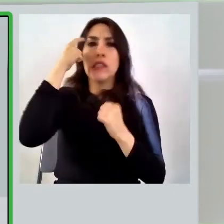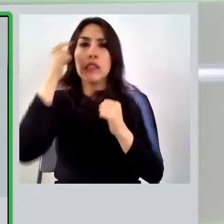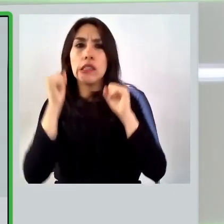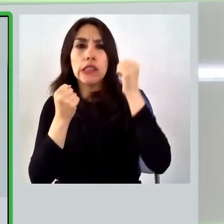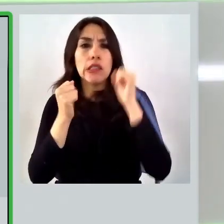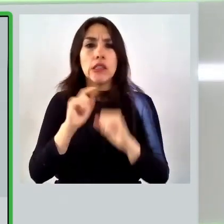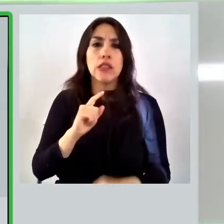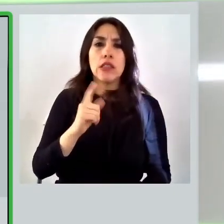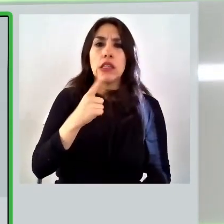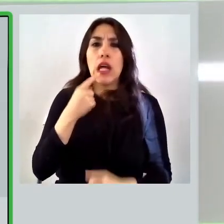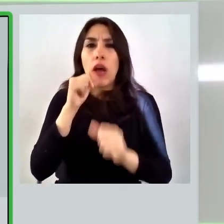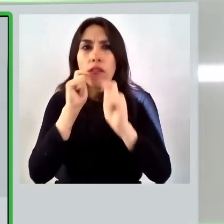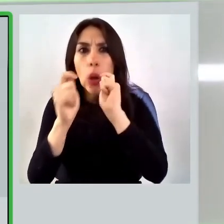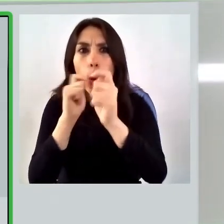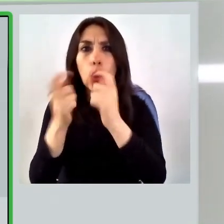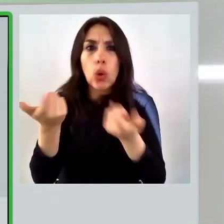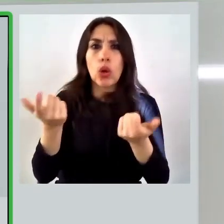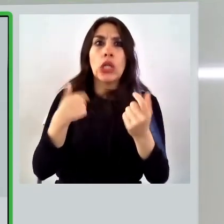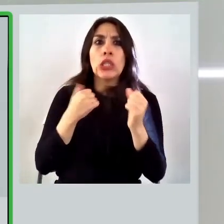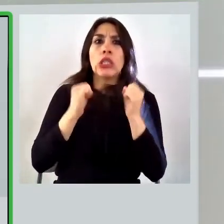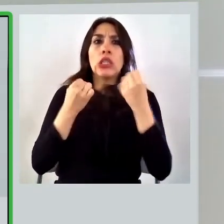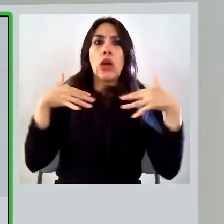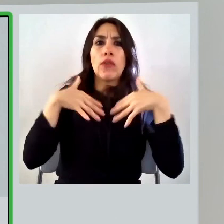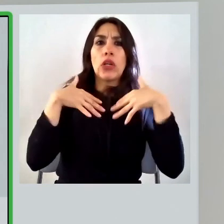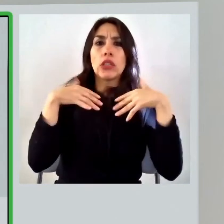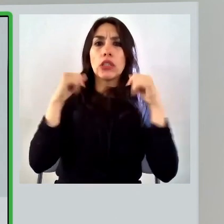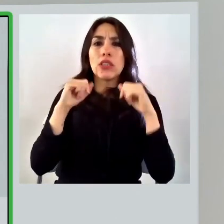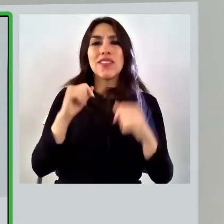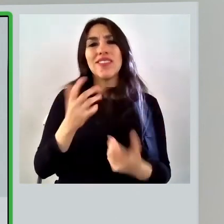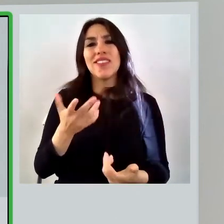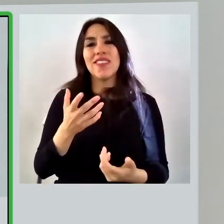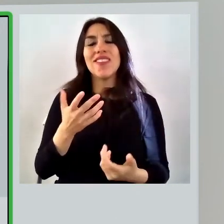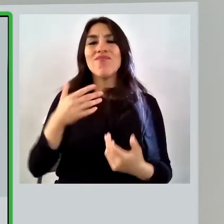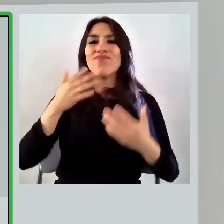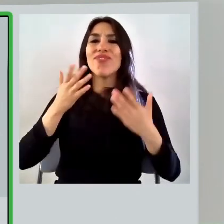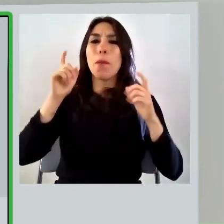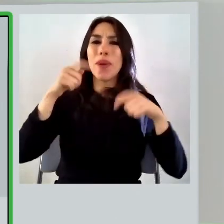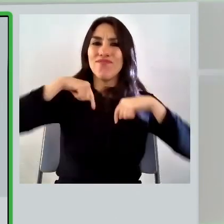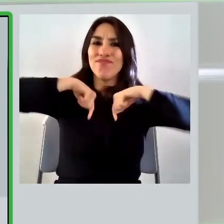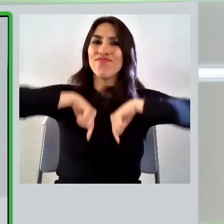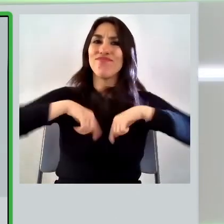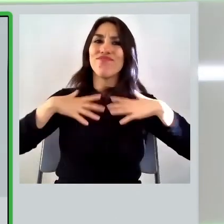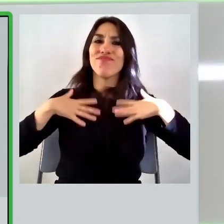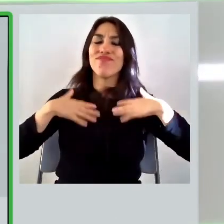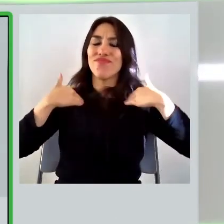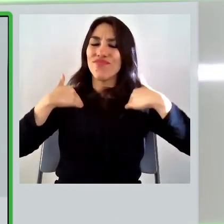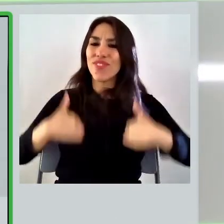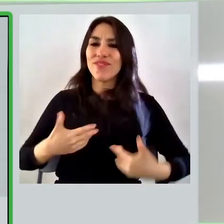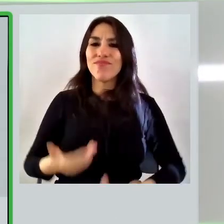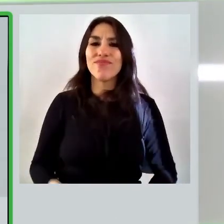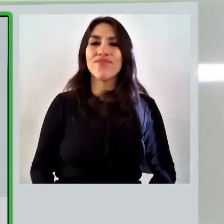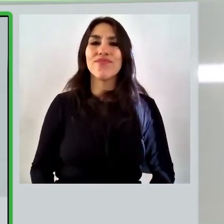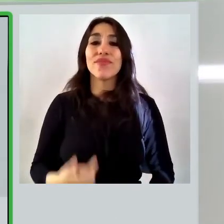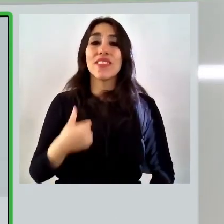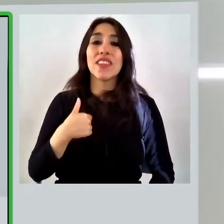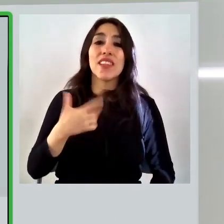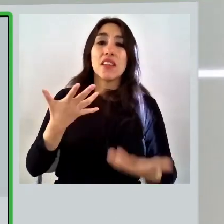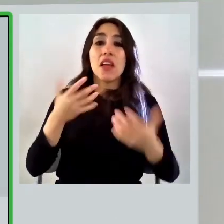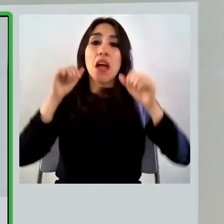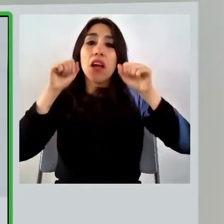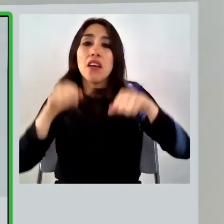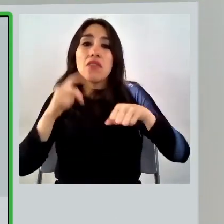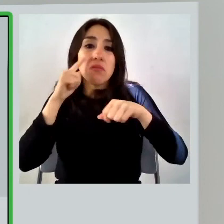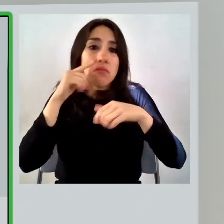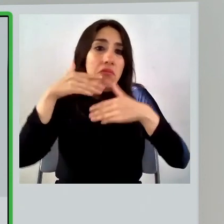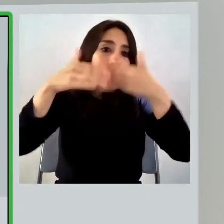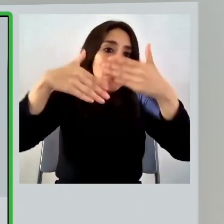retribution, slower progression, or even losing their job. The second factor I wanted to dig in is